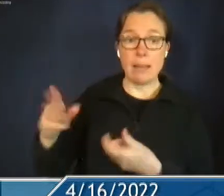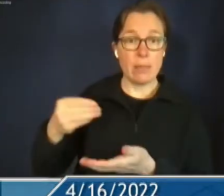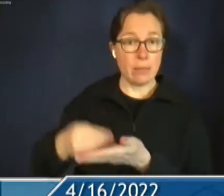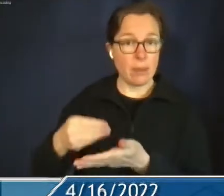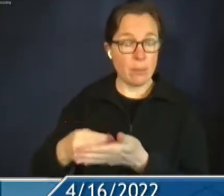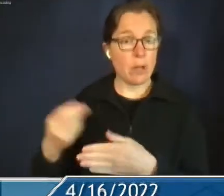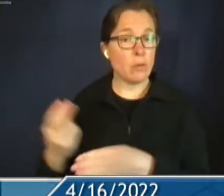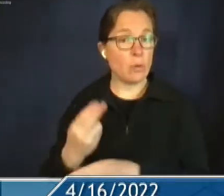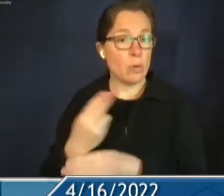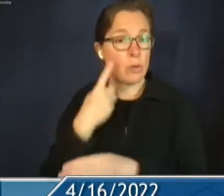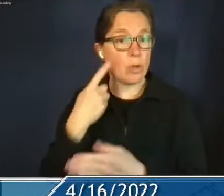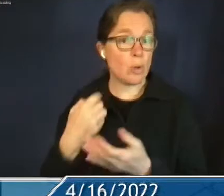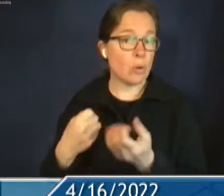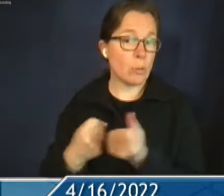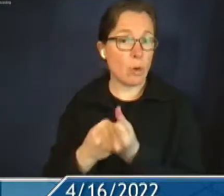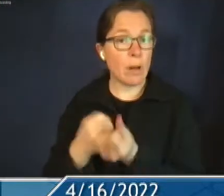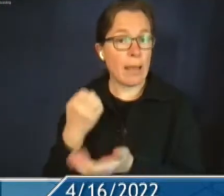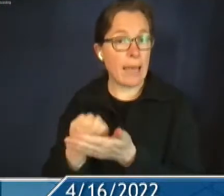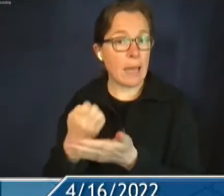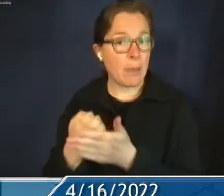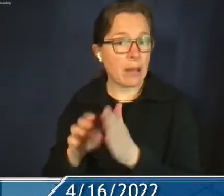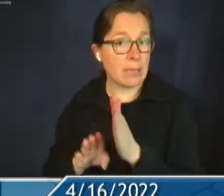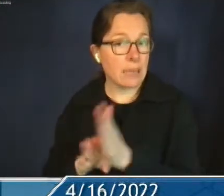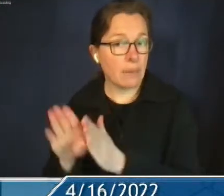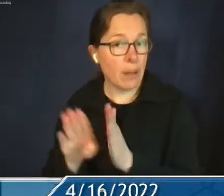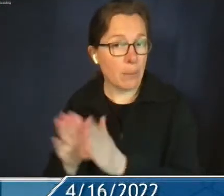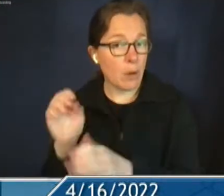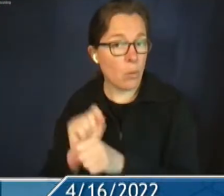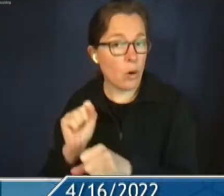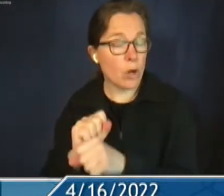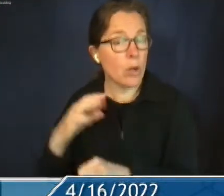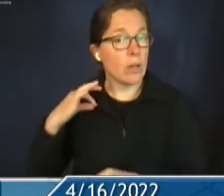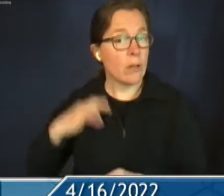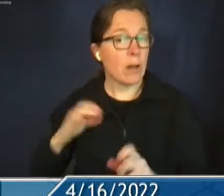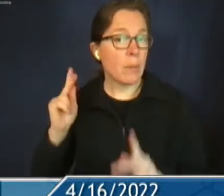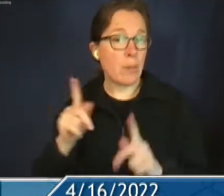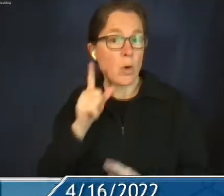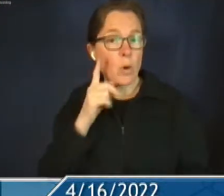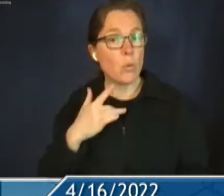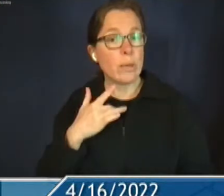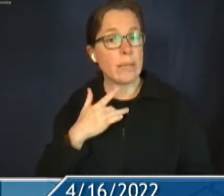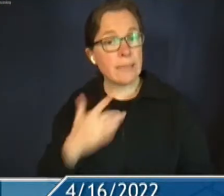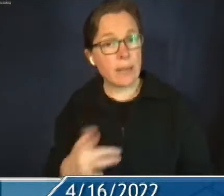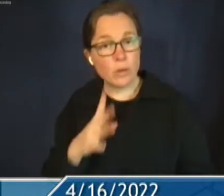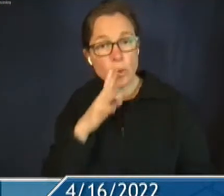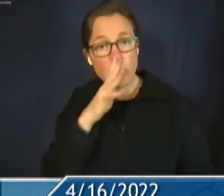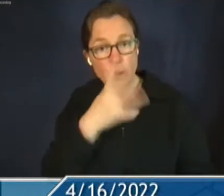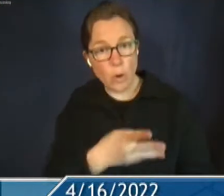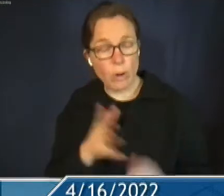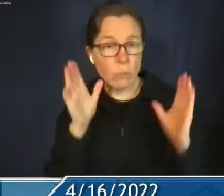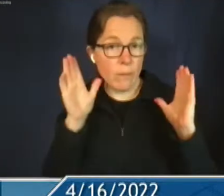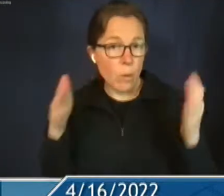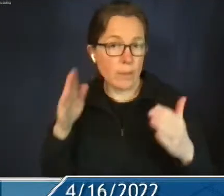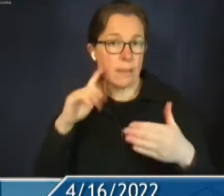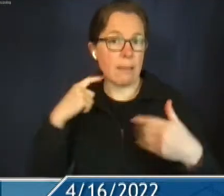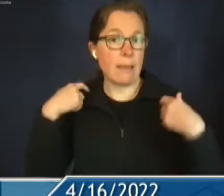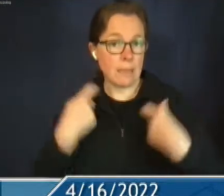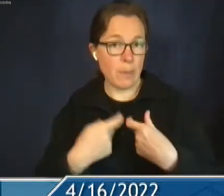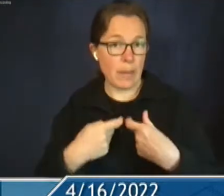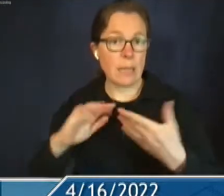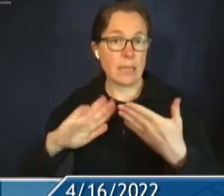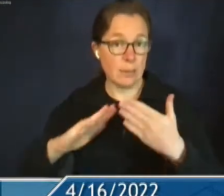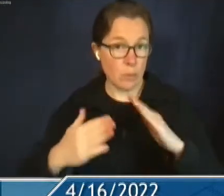to support economic development work to benefit the underserved populations they serve, with a focus on the local Hispanic community. Some of the bolstered